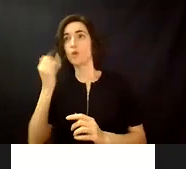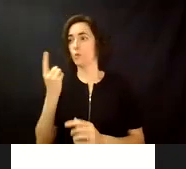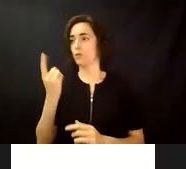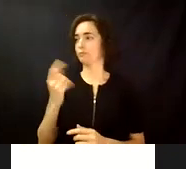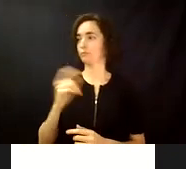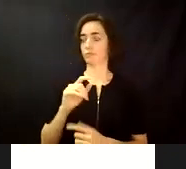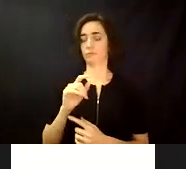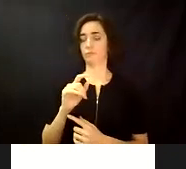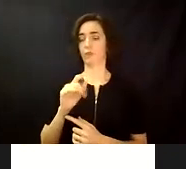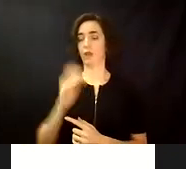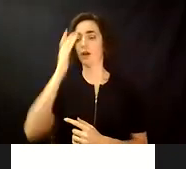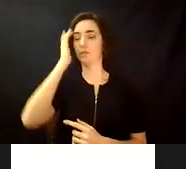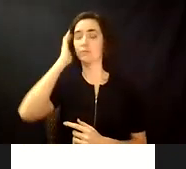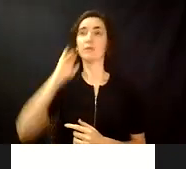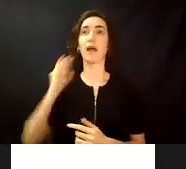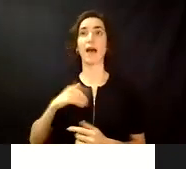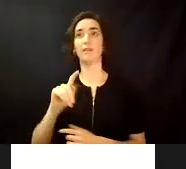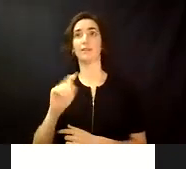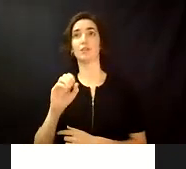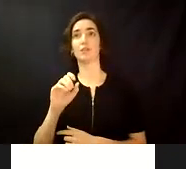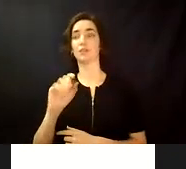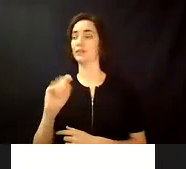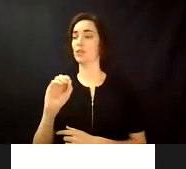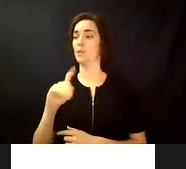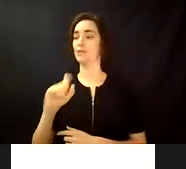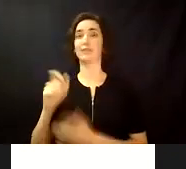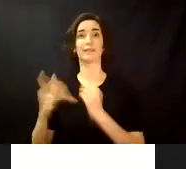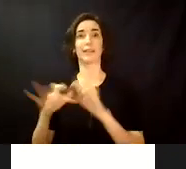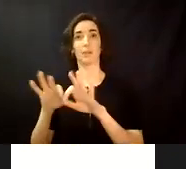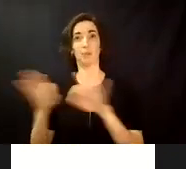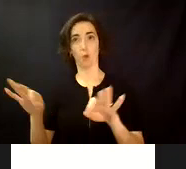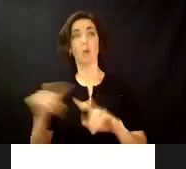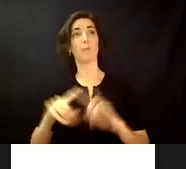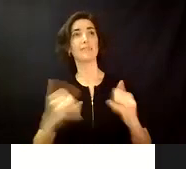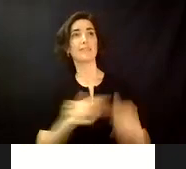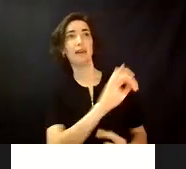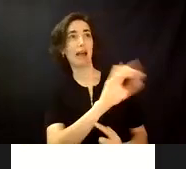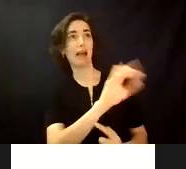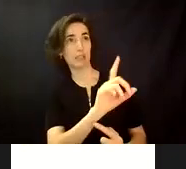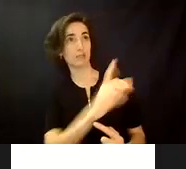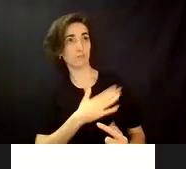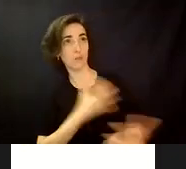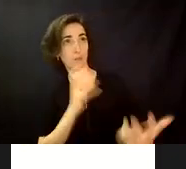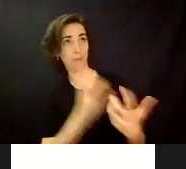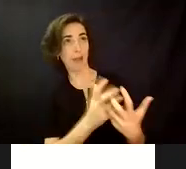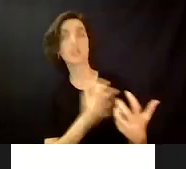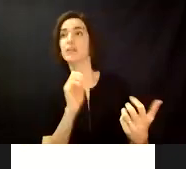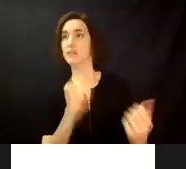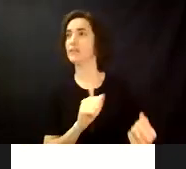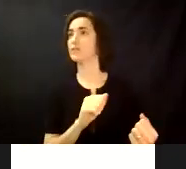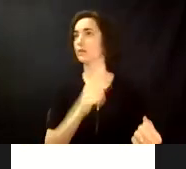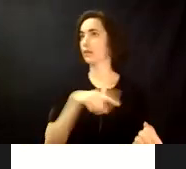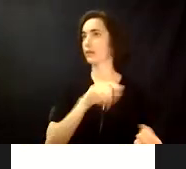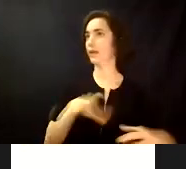ID, then yes, they could be accepted. Our certificate program does accept any type of high